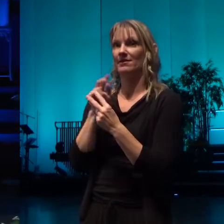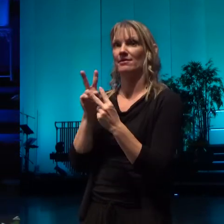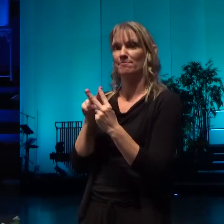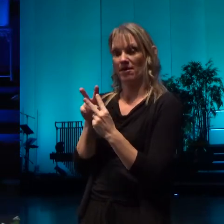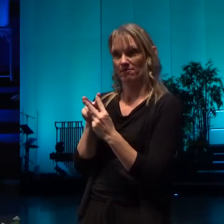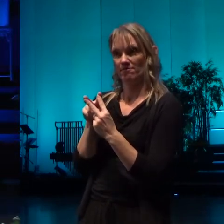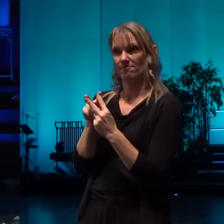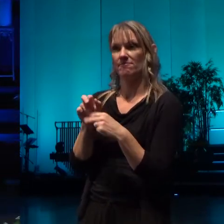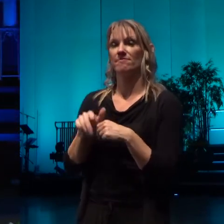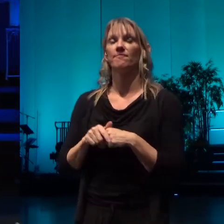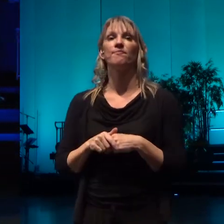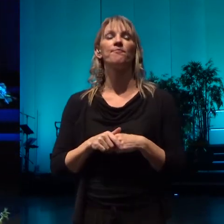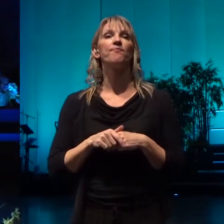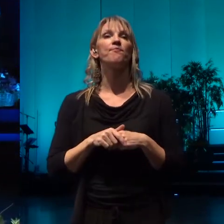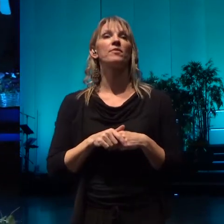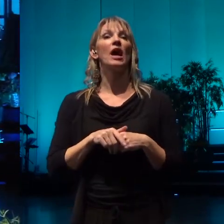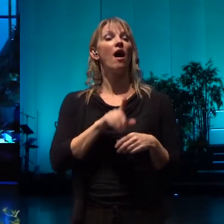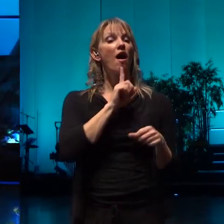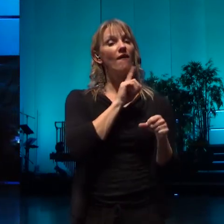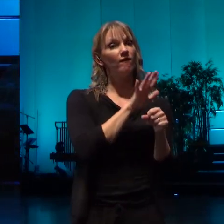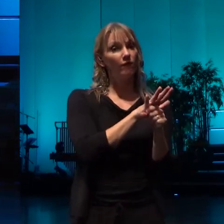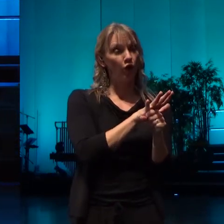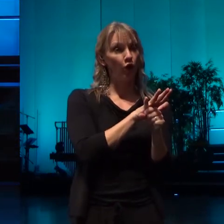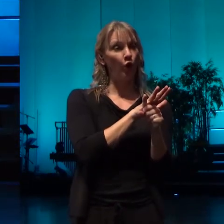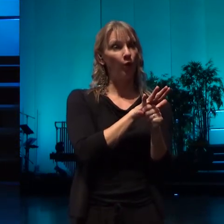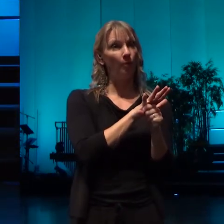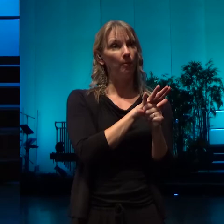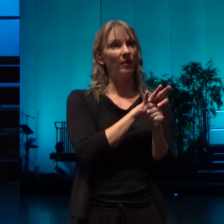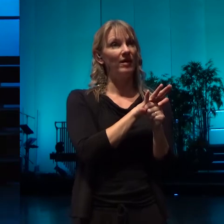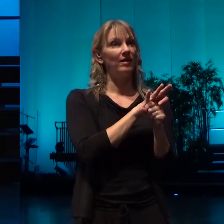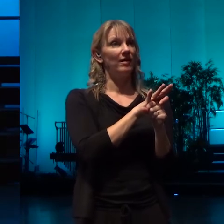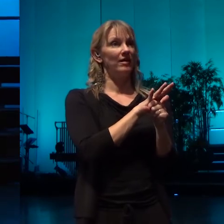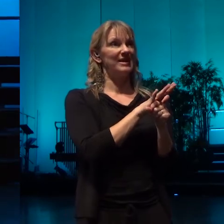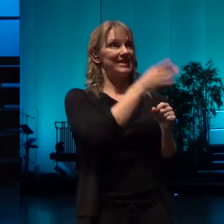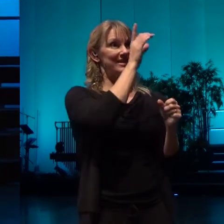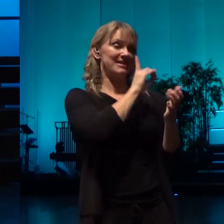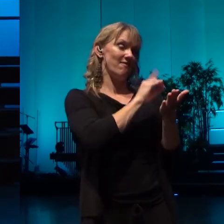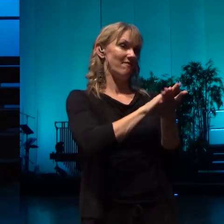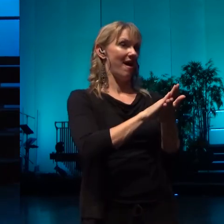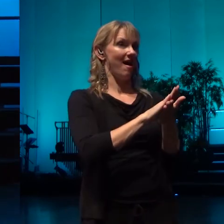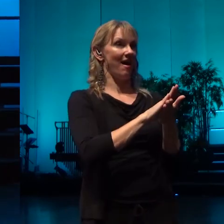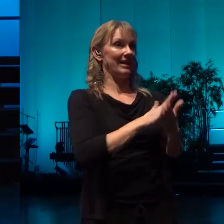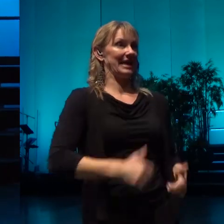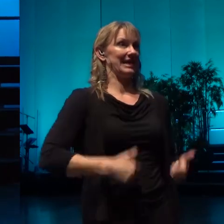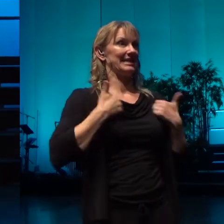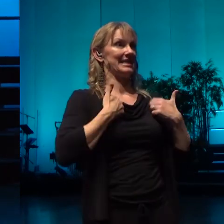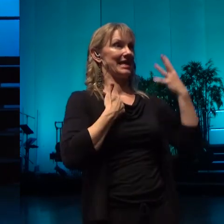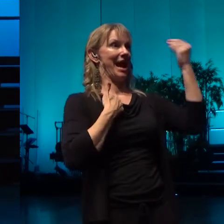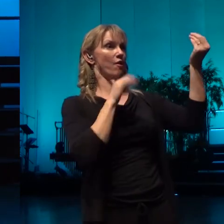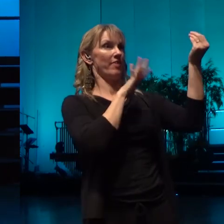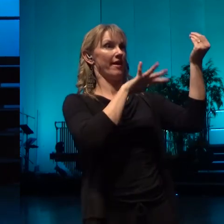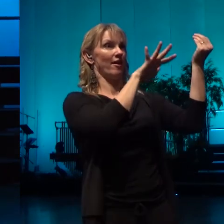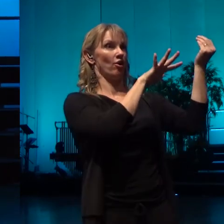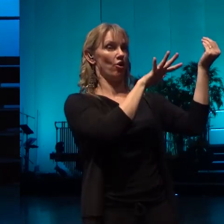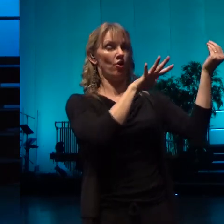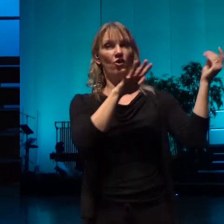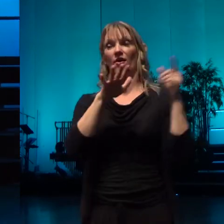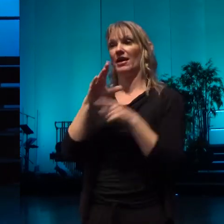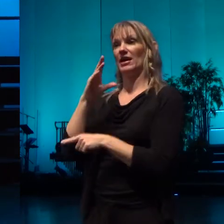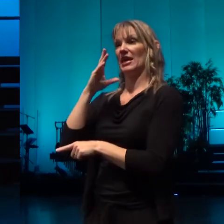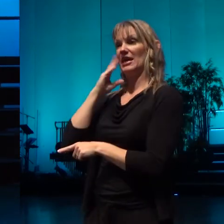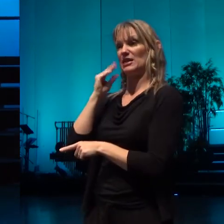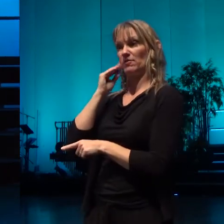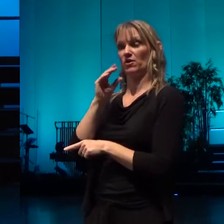a difference between affirming the existence of the divine and the sacred out there somewhere and experiencing that